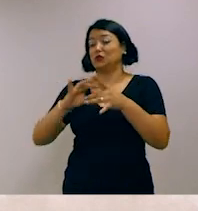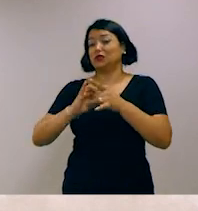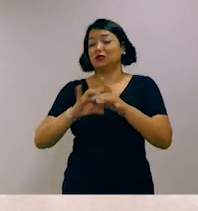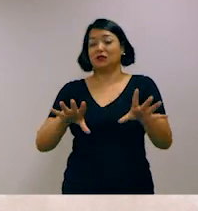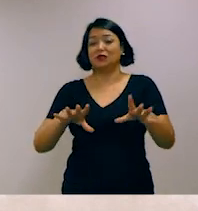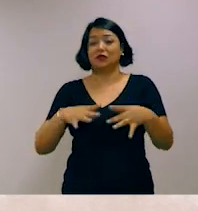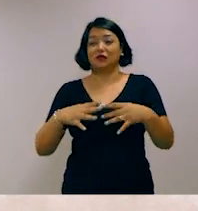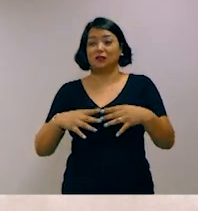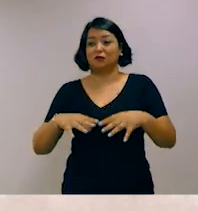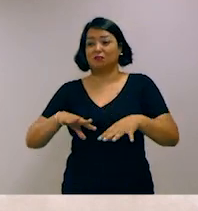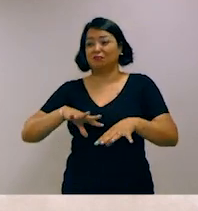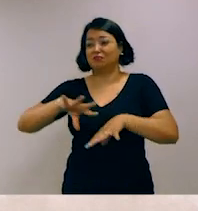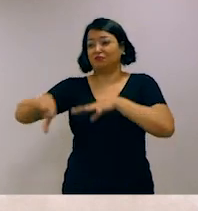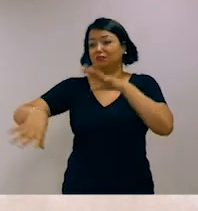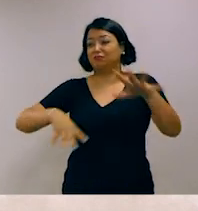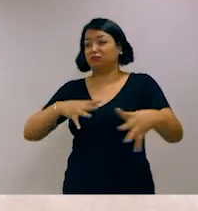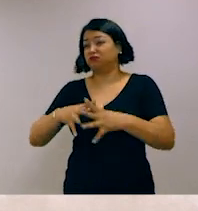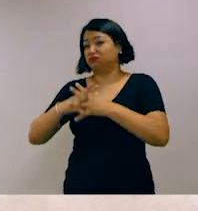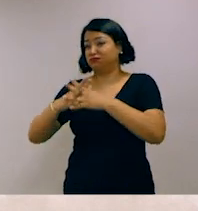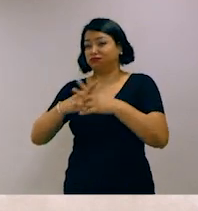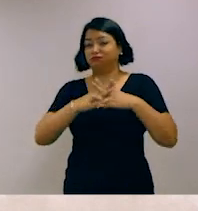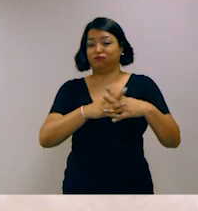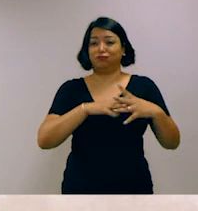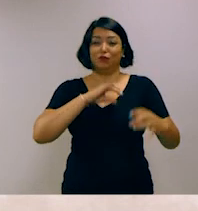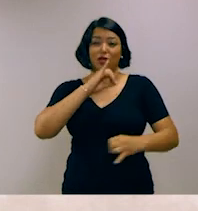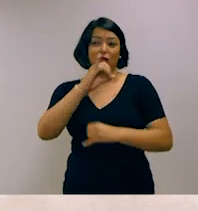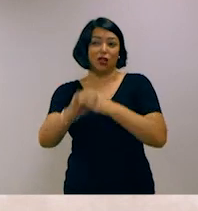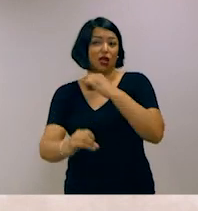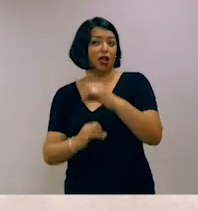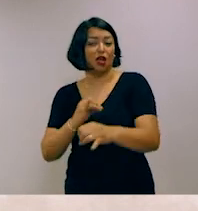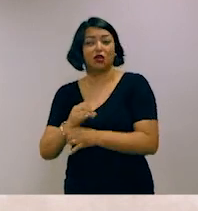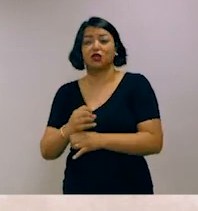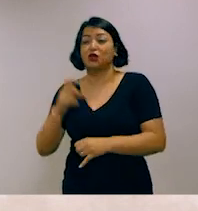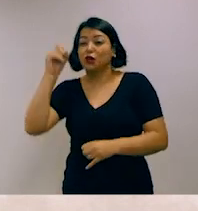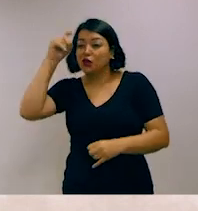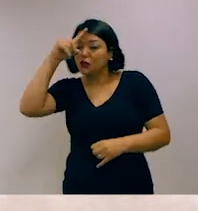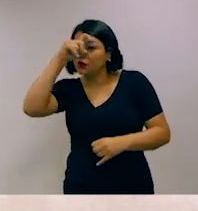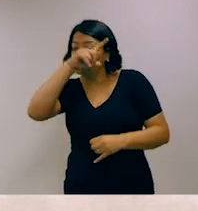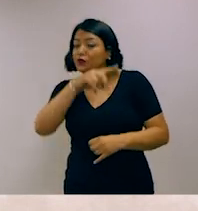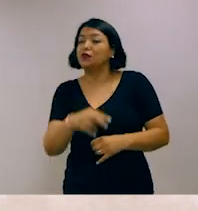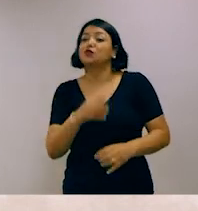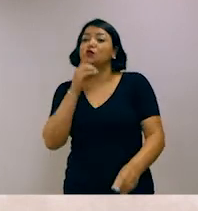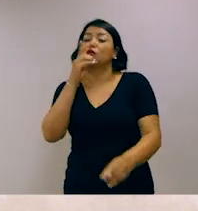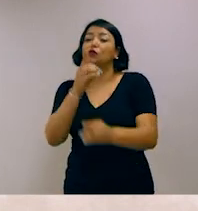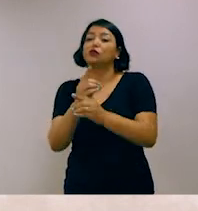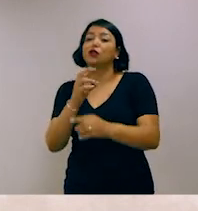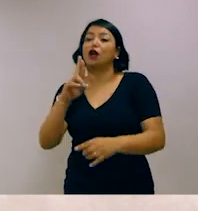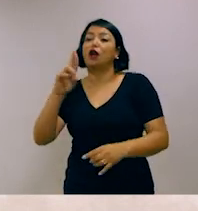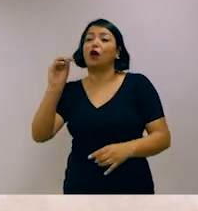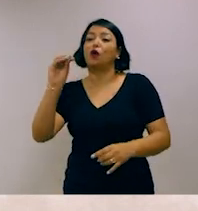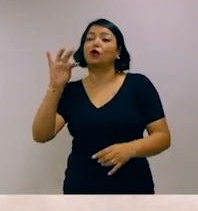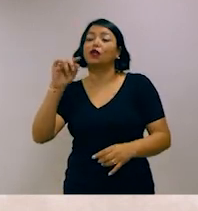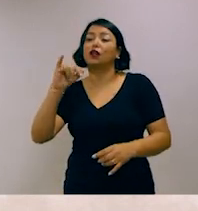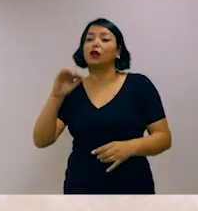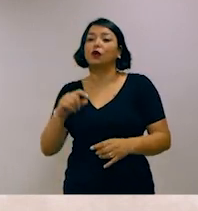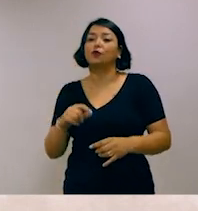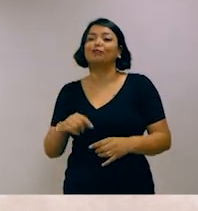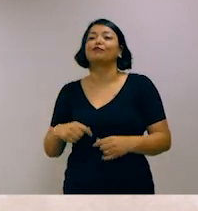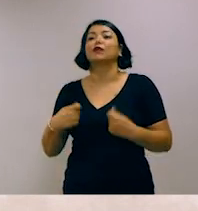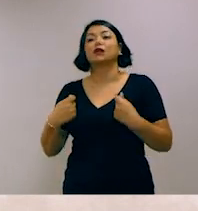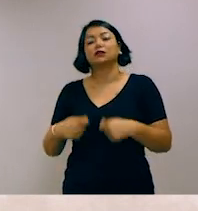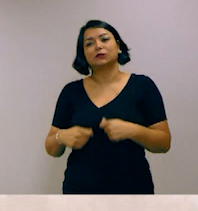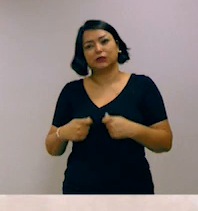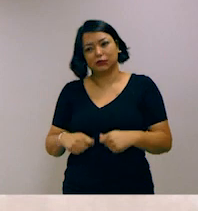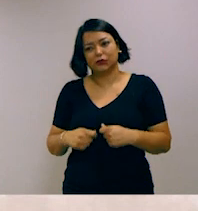finding this information. And so you have many websites with the information. And